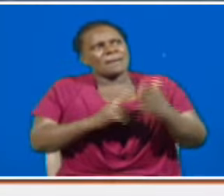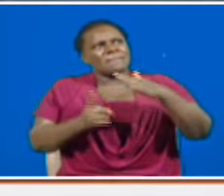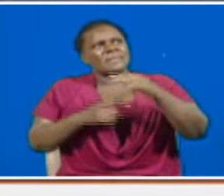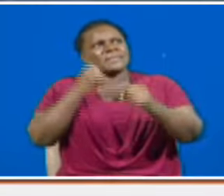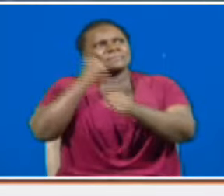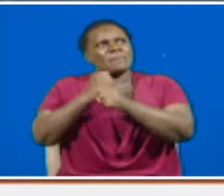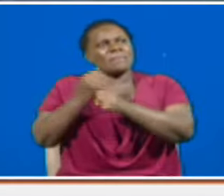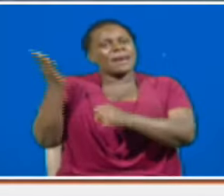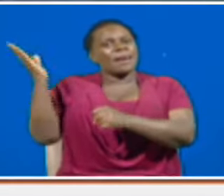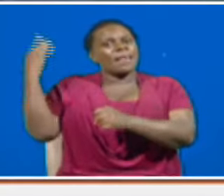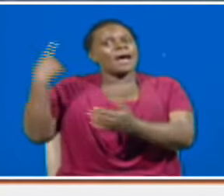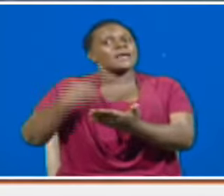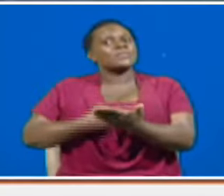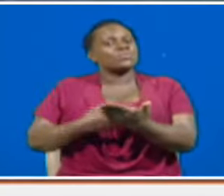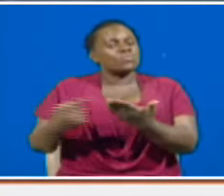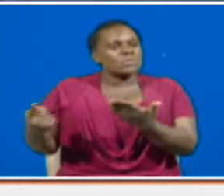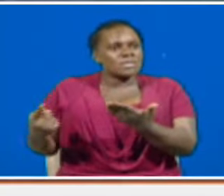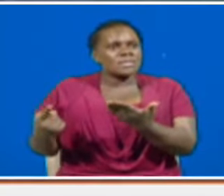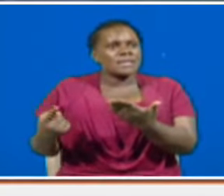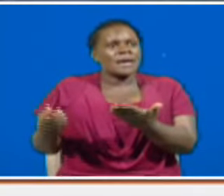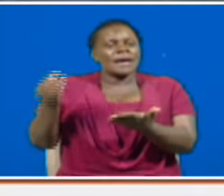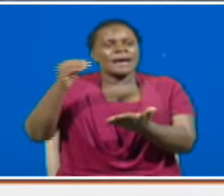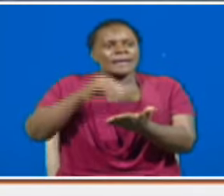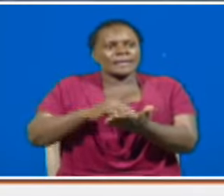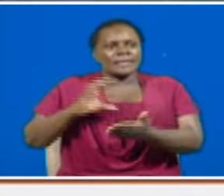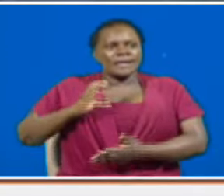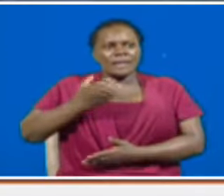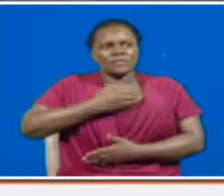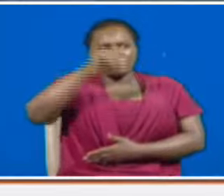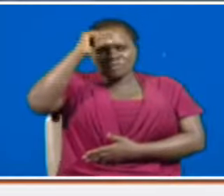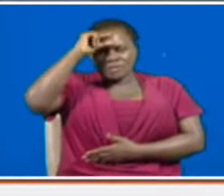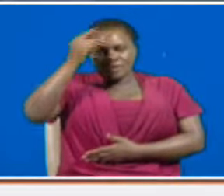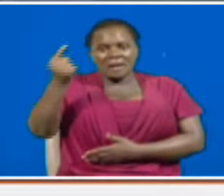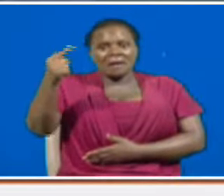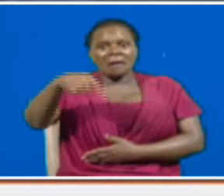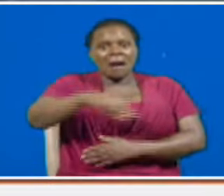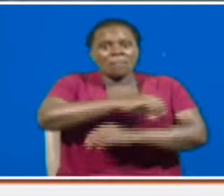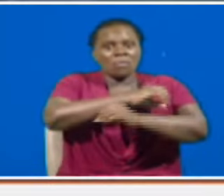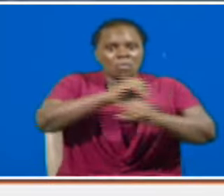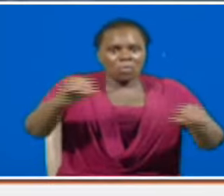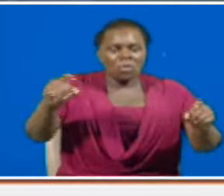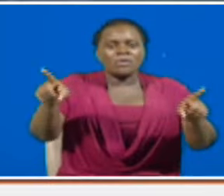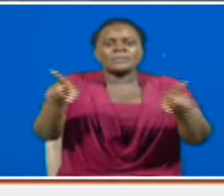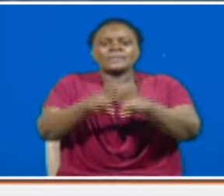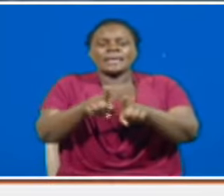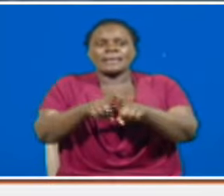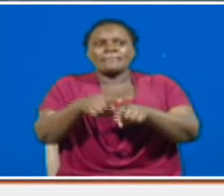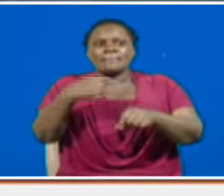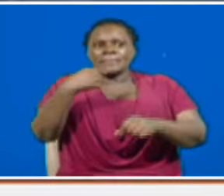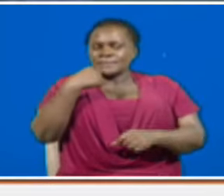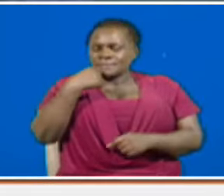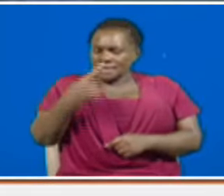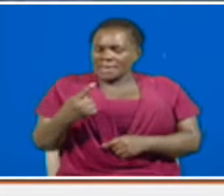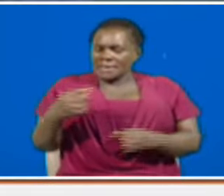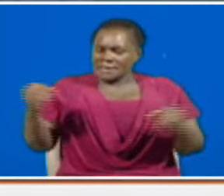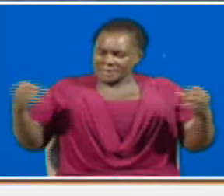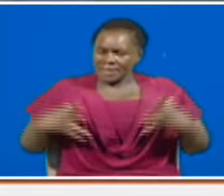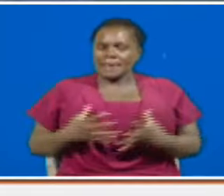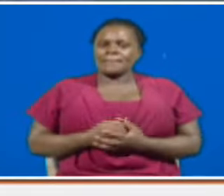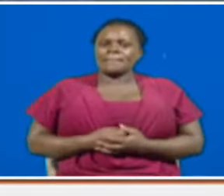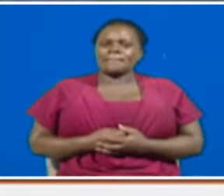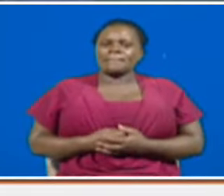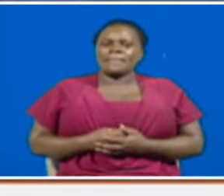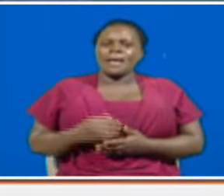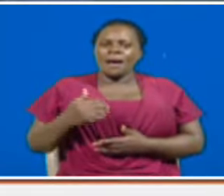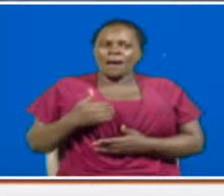Labour last week, and the Council of Governors was a no-show. And I must also make it very clear that